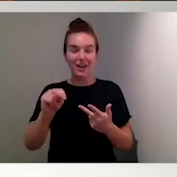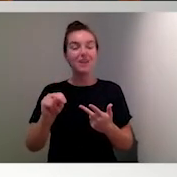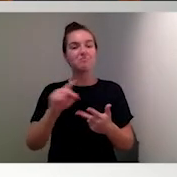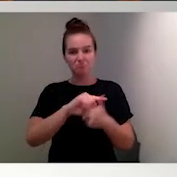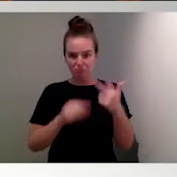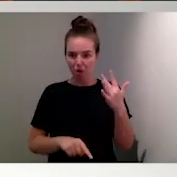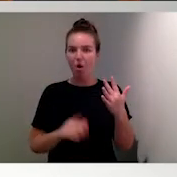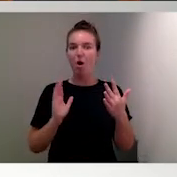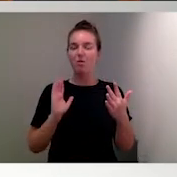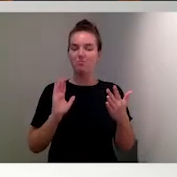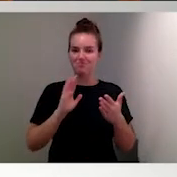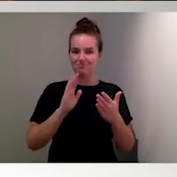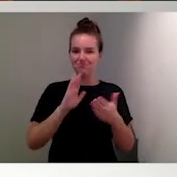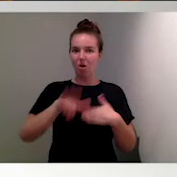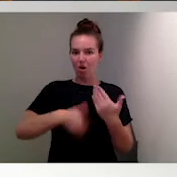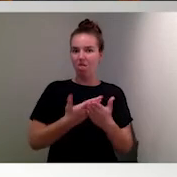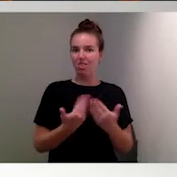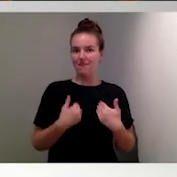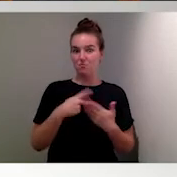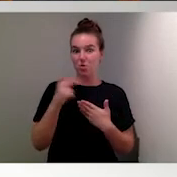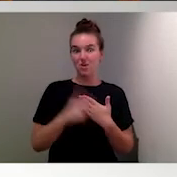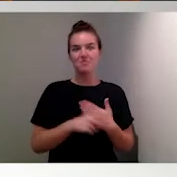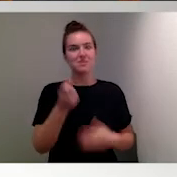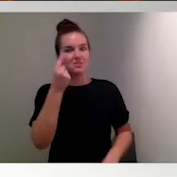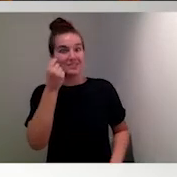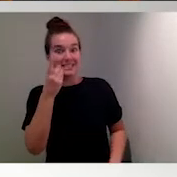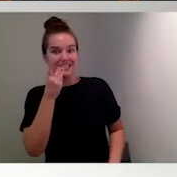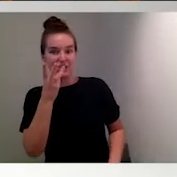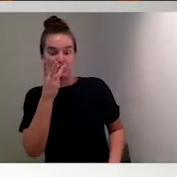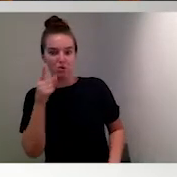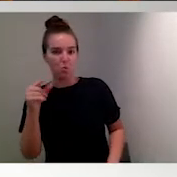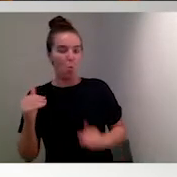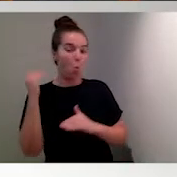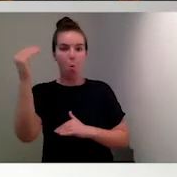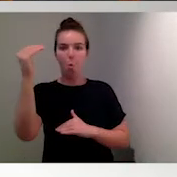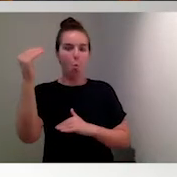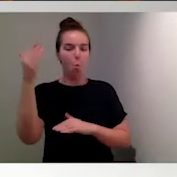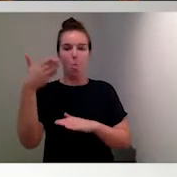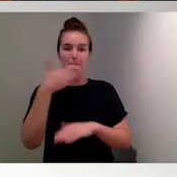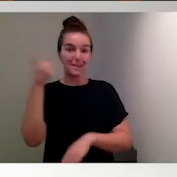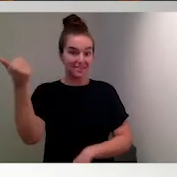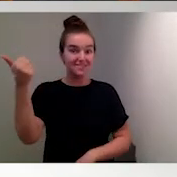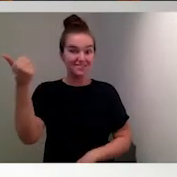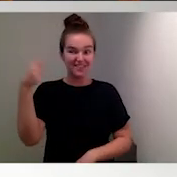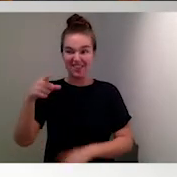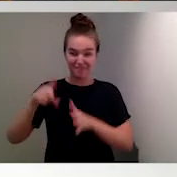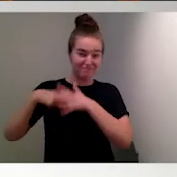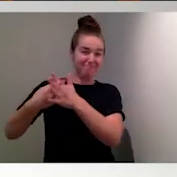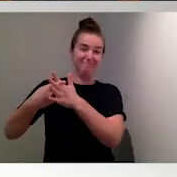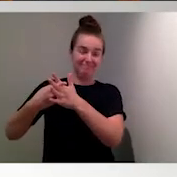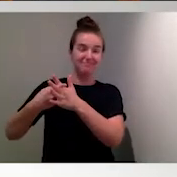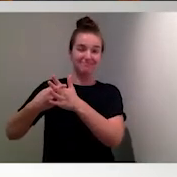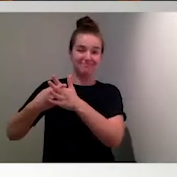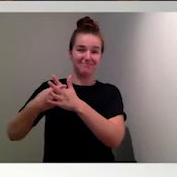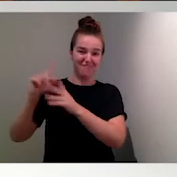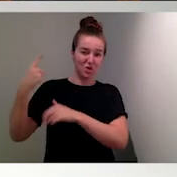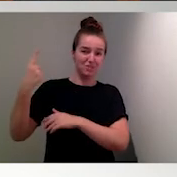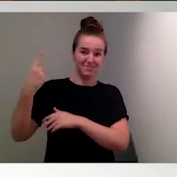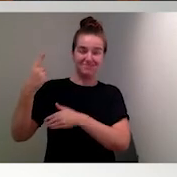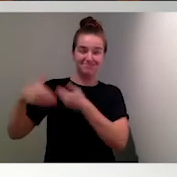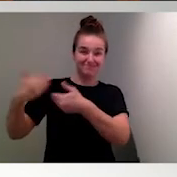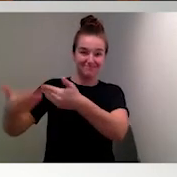is a trailblazer. They started doing it first and they do the best job, but all of these parks do offer something